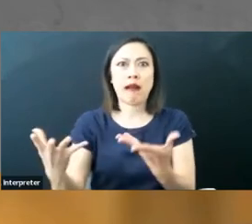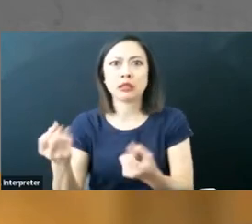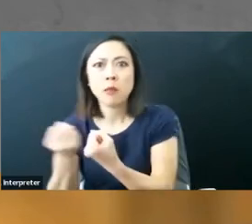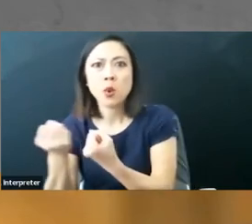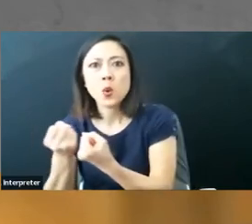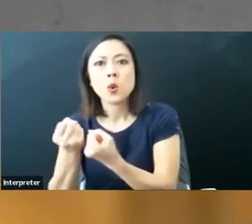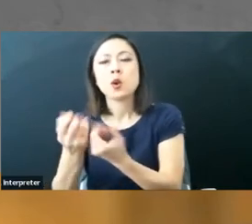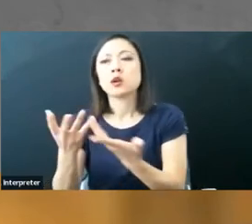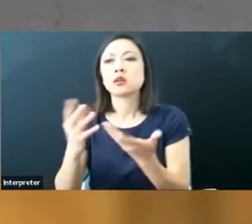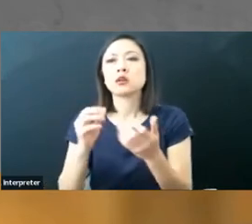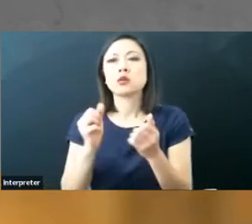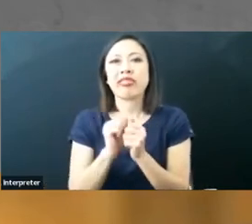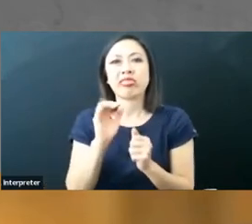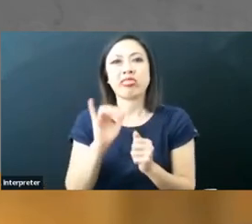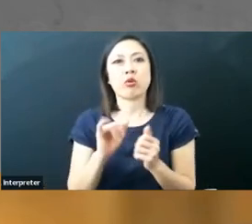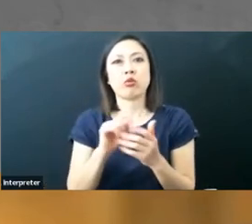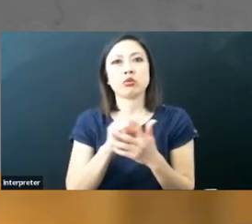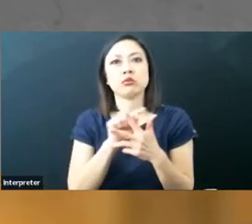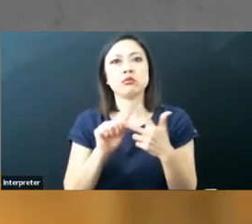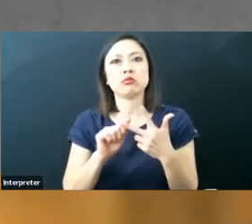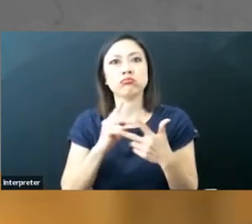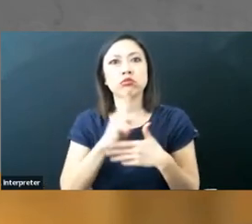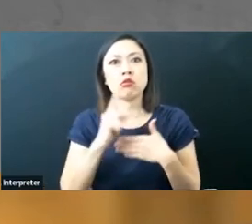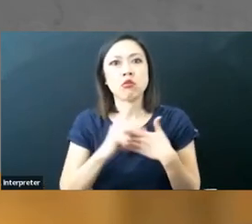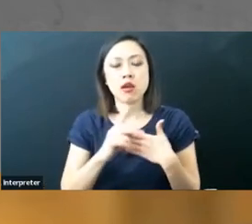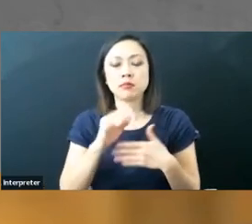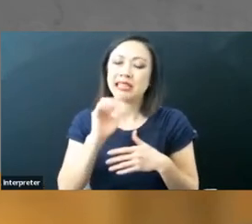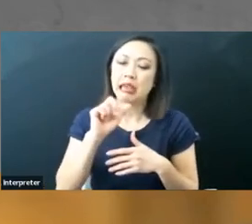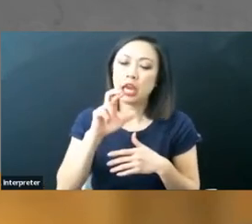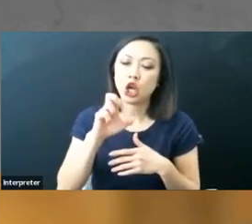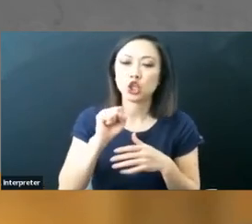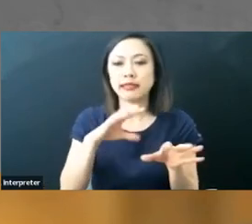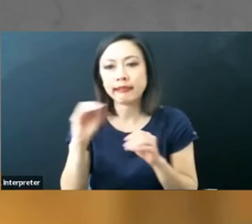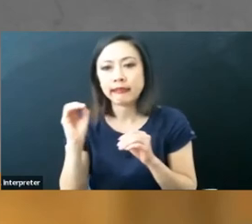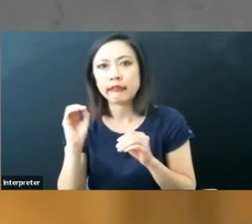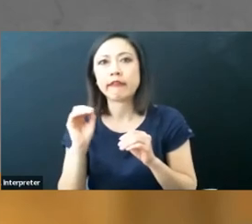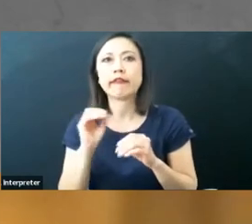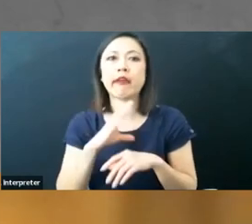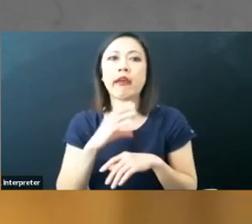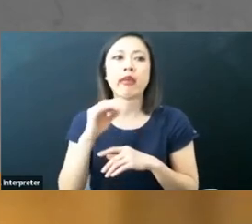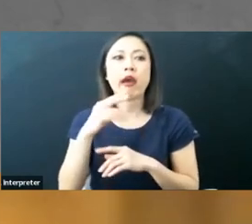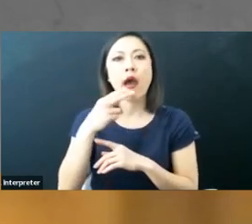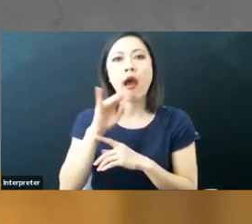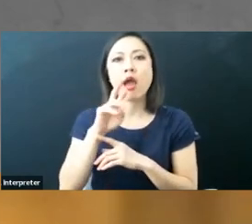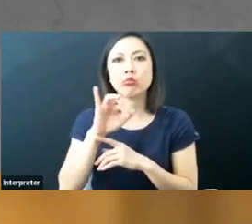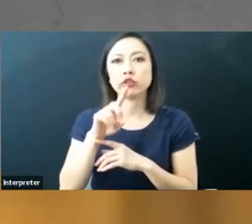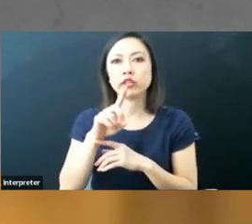on structure. So I haven't seen that. I think we're all acutely aware